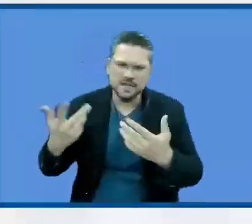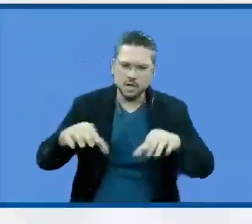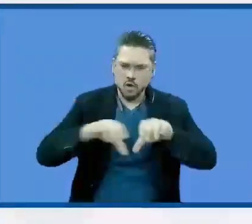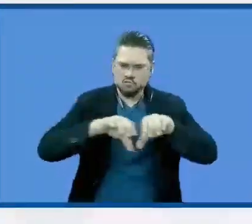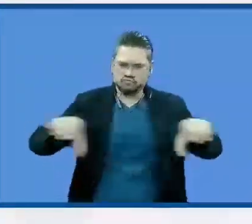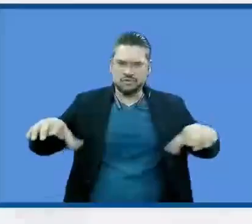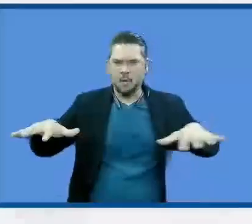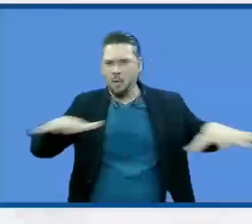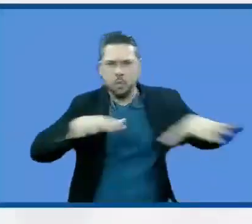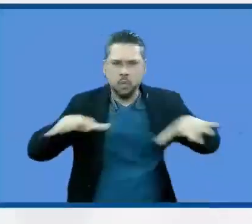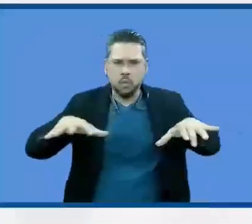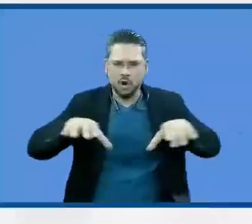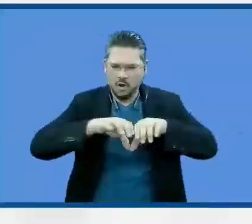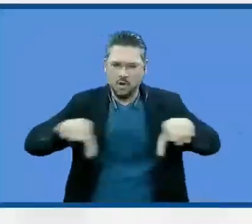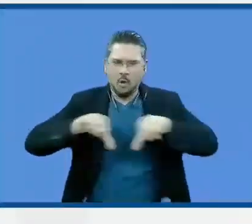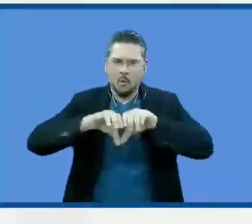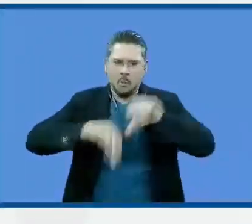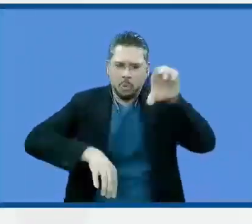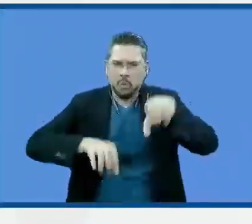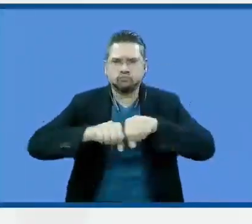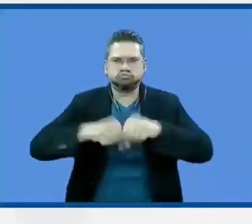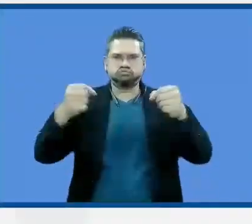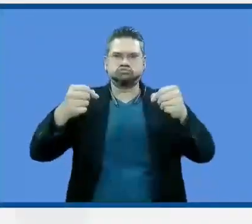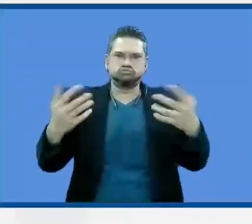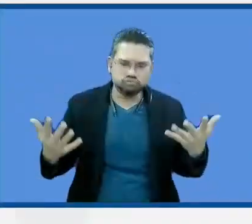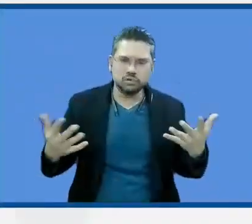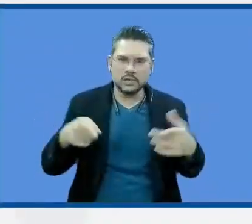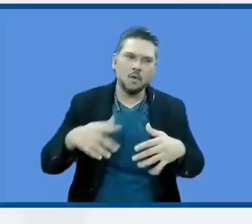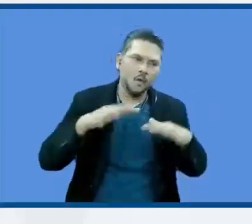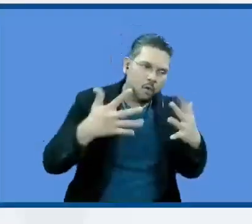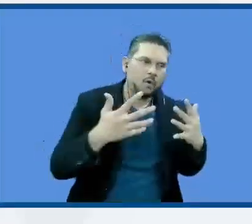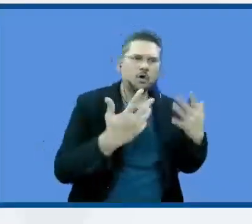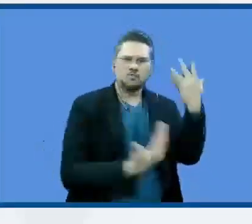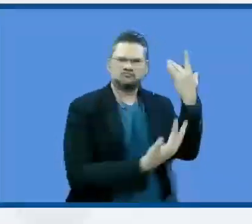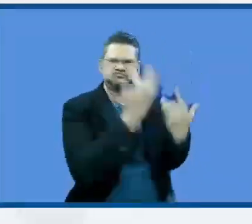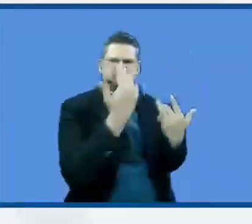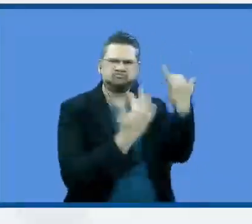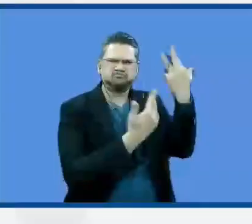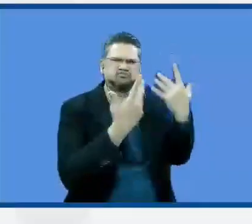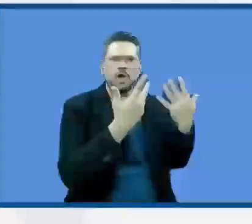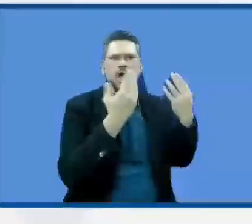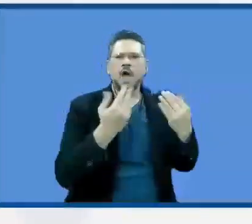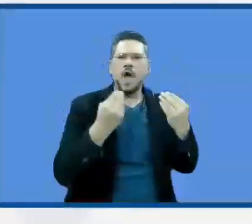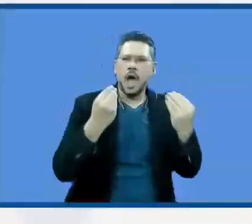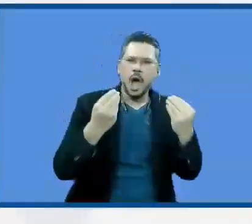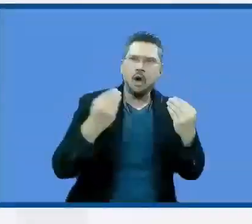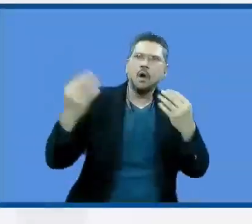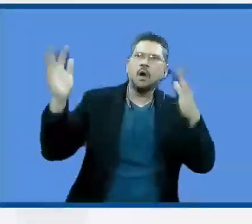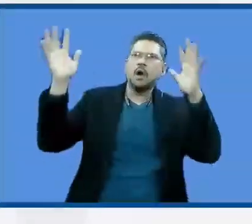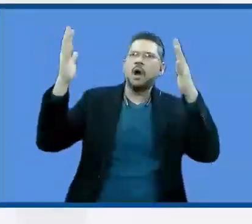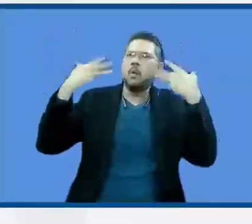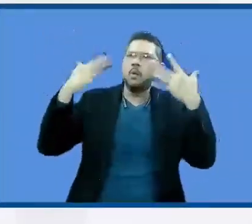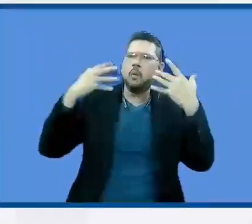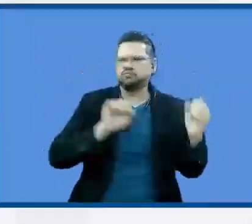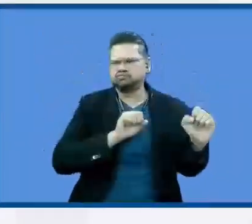measure pollution in the atmosphere after a wildfire. In the case of COVID, they helped us develop wastewater, which actually